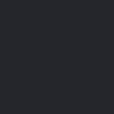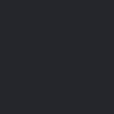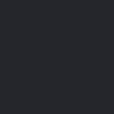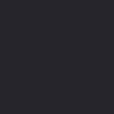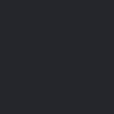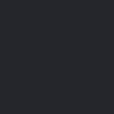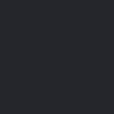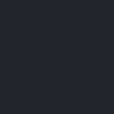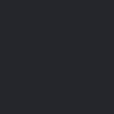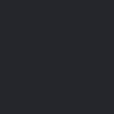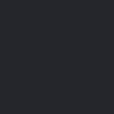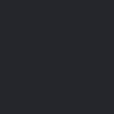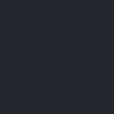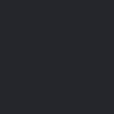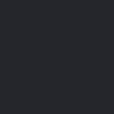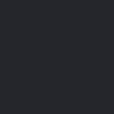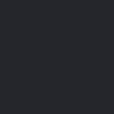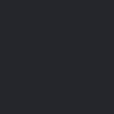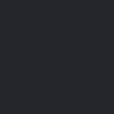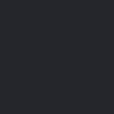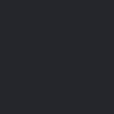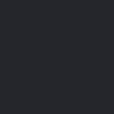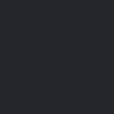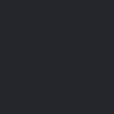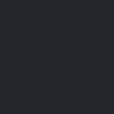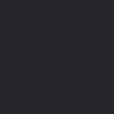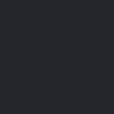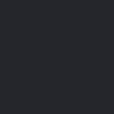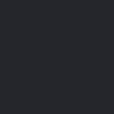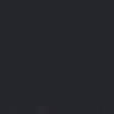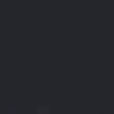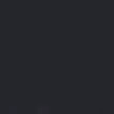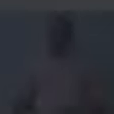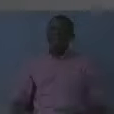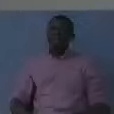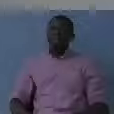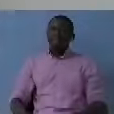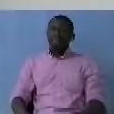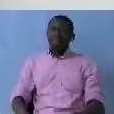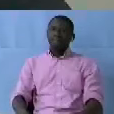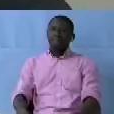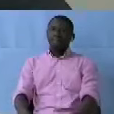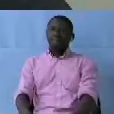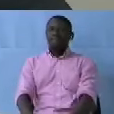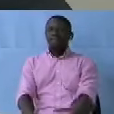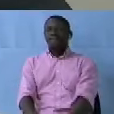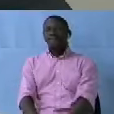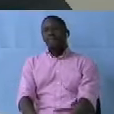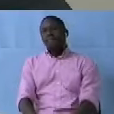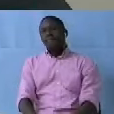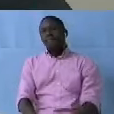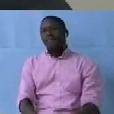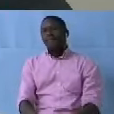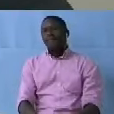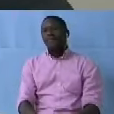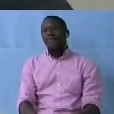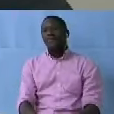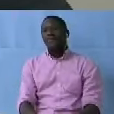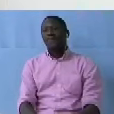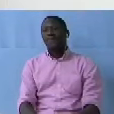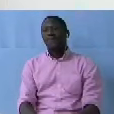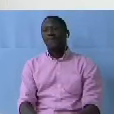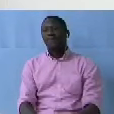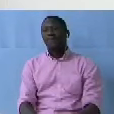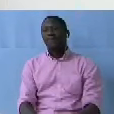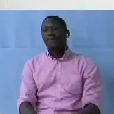rek taxon ndaxte njiti rew bu muna taxaw wonene man febar bi dama ko wiral ba pare ñu ngi am taskati hibabu baye ko bitim